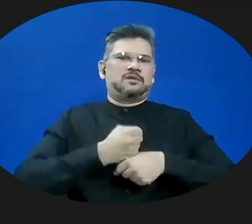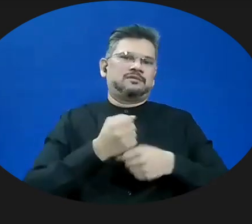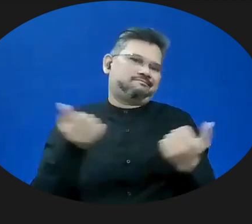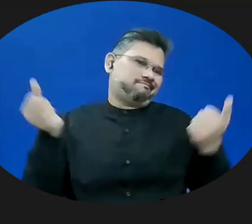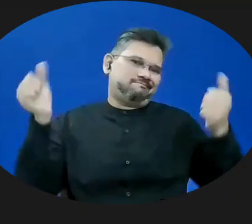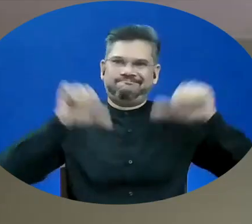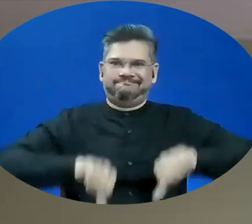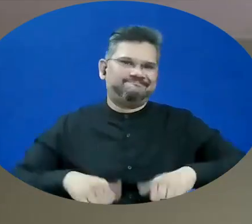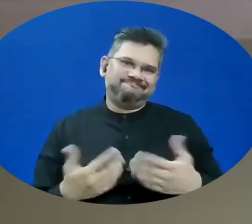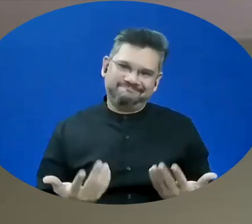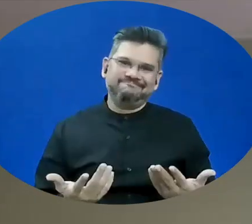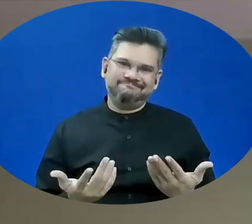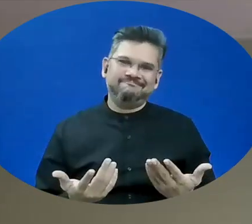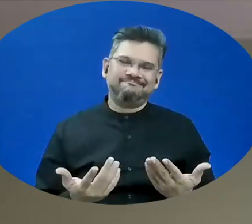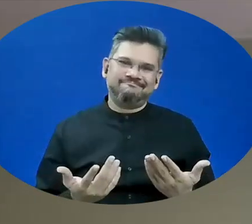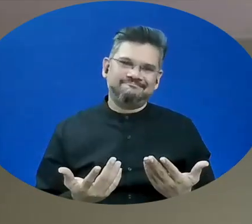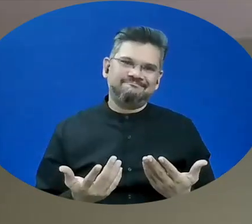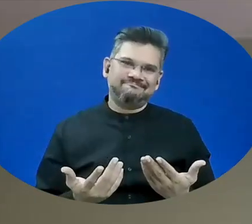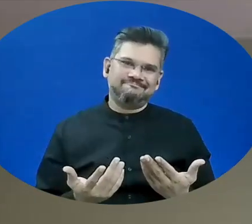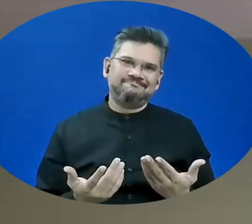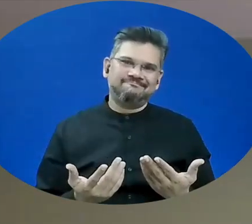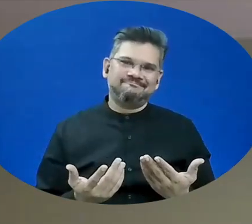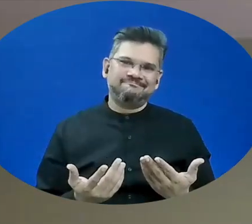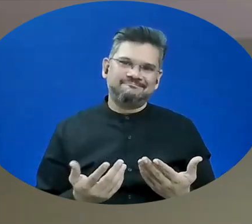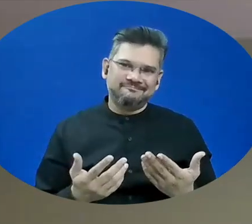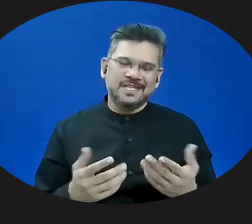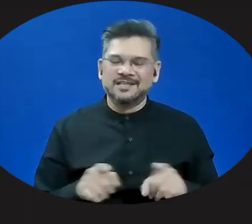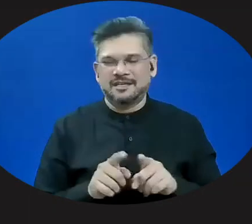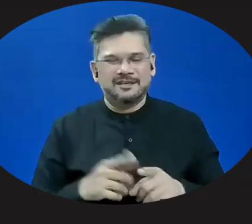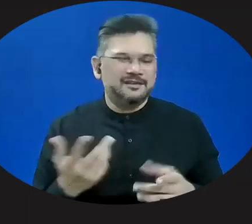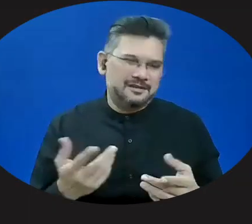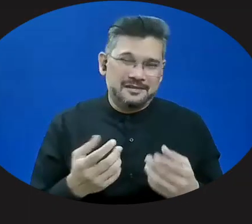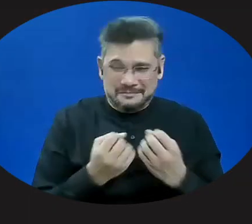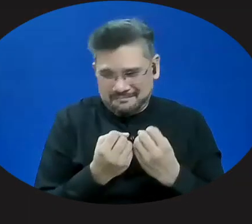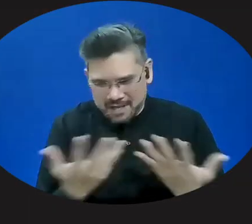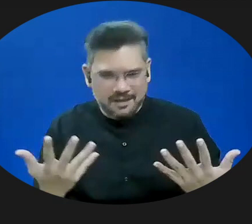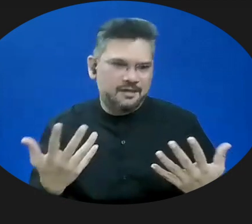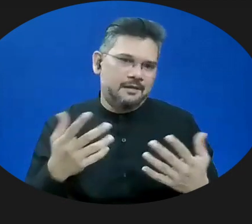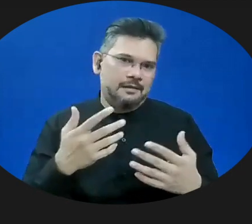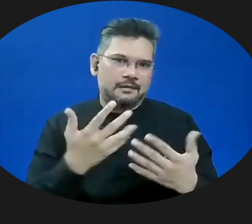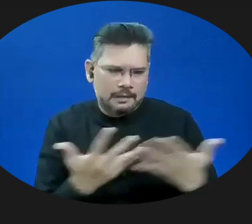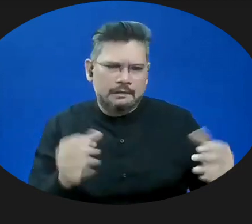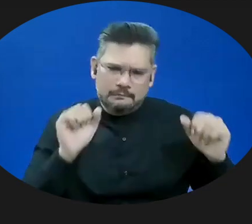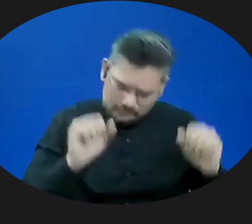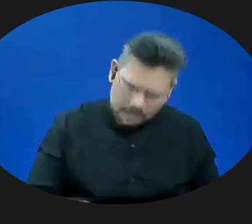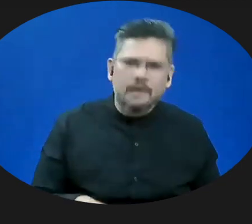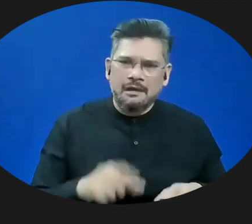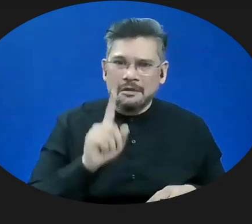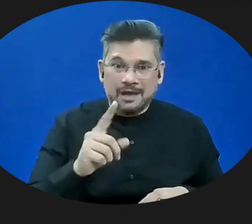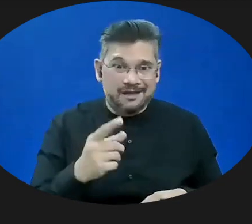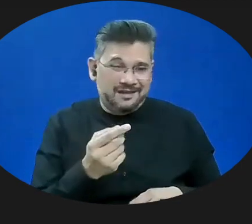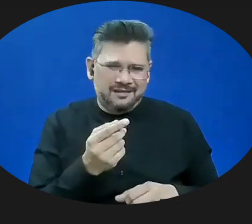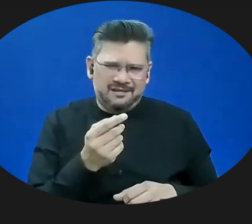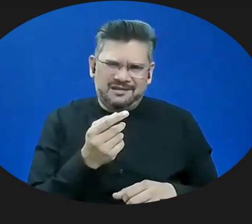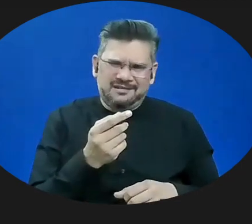it. Yes. You can involve a lot of things, but if you don't understand this, then you will not